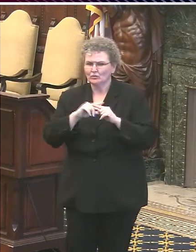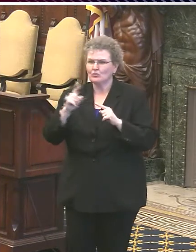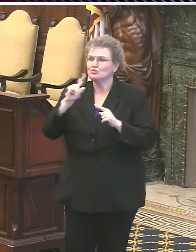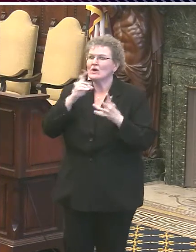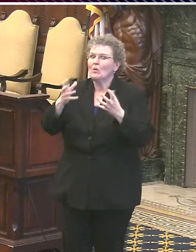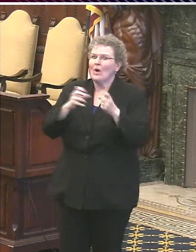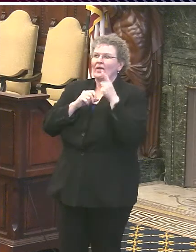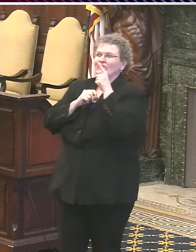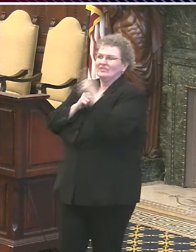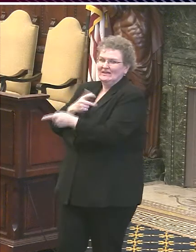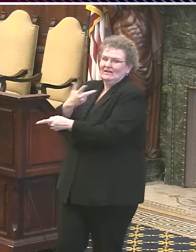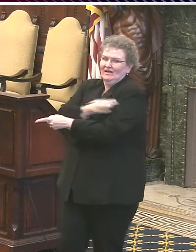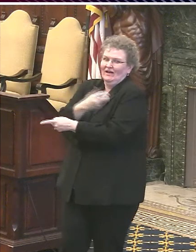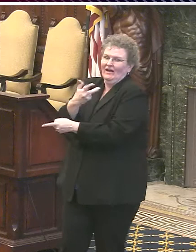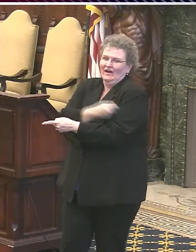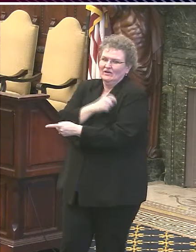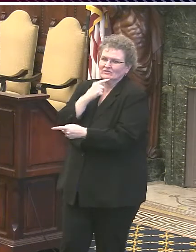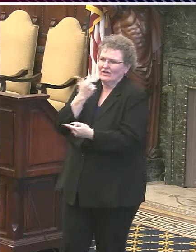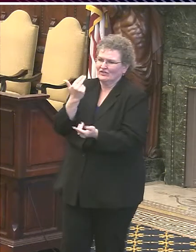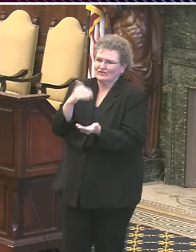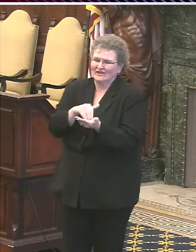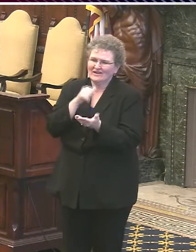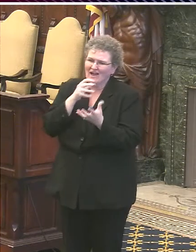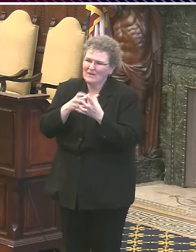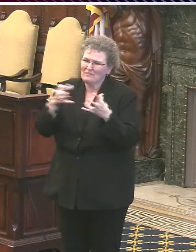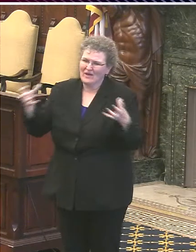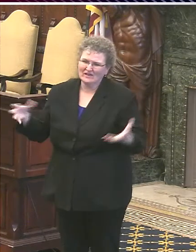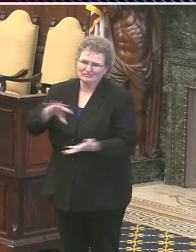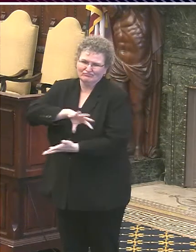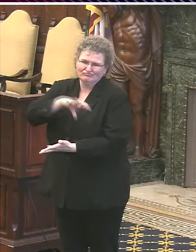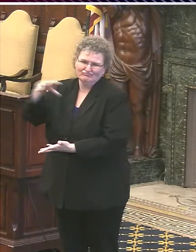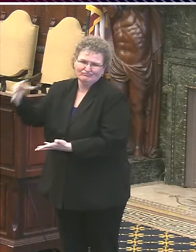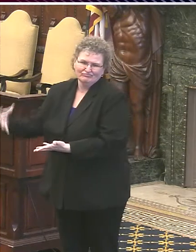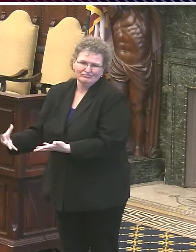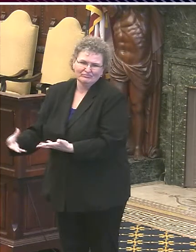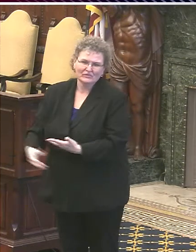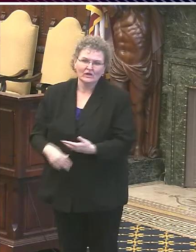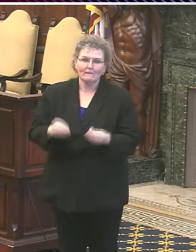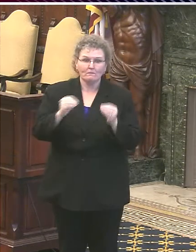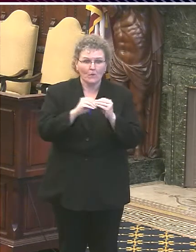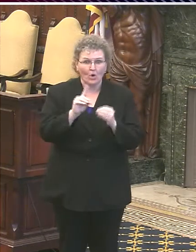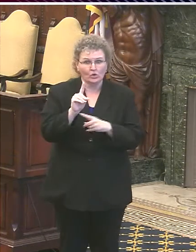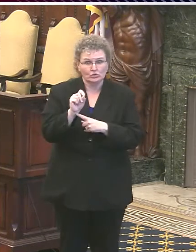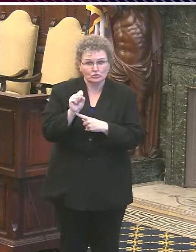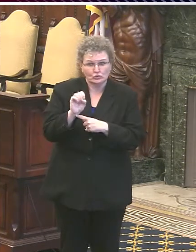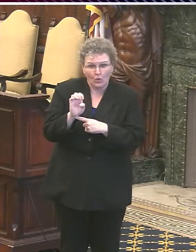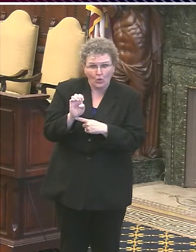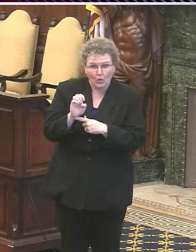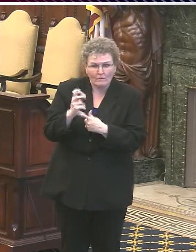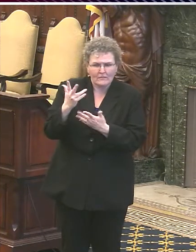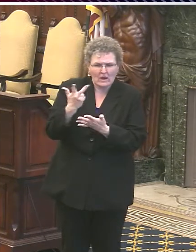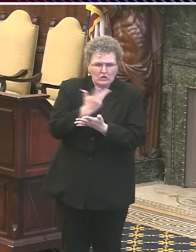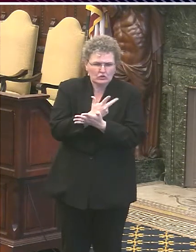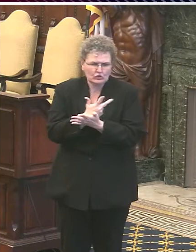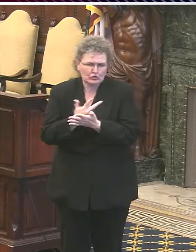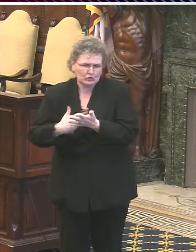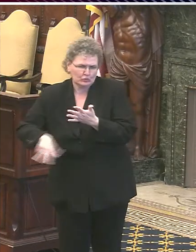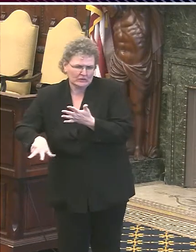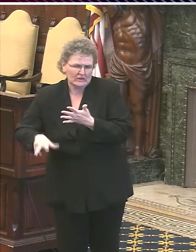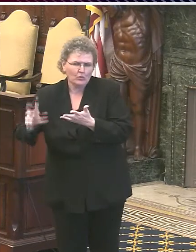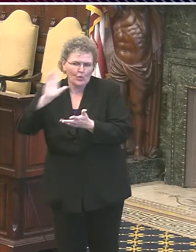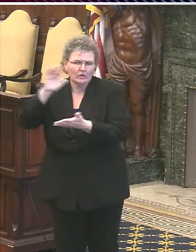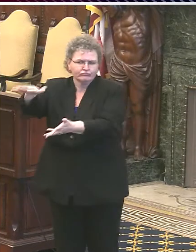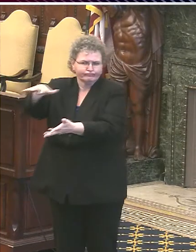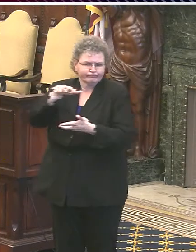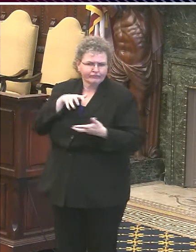vaccinated. And we've been told that we should not expect to get more doses for about 3 weeks. So this is how much we're going to have at first.